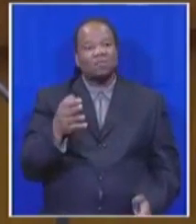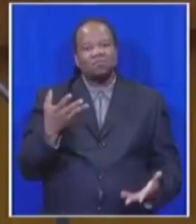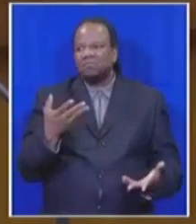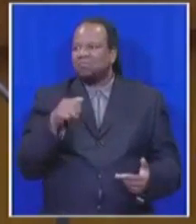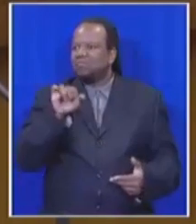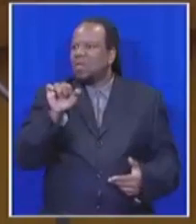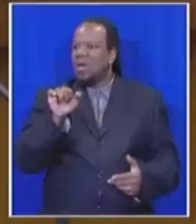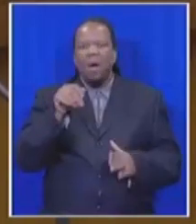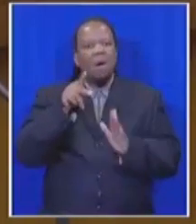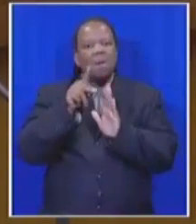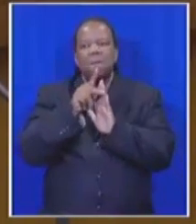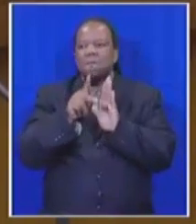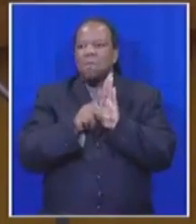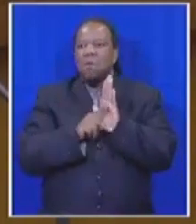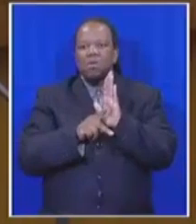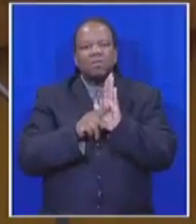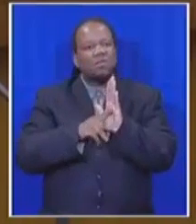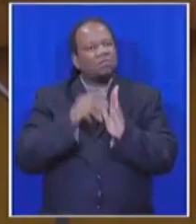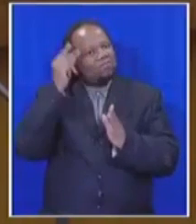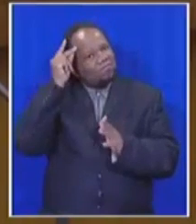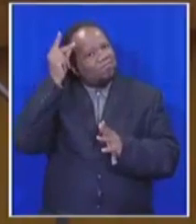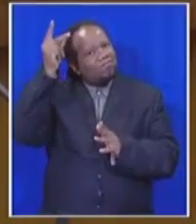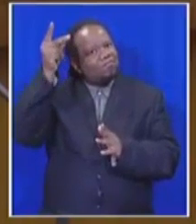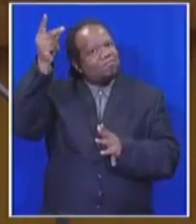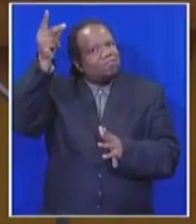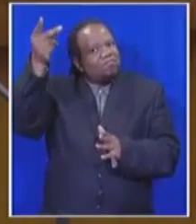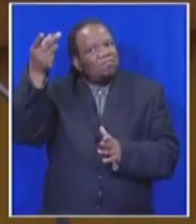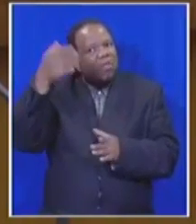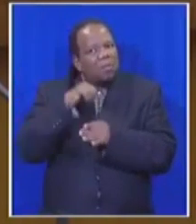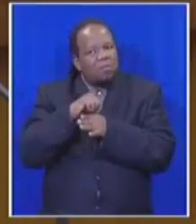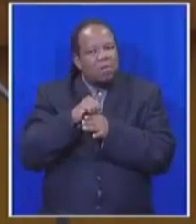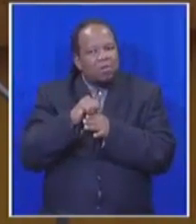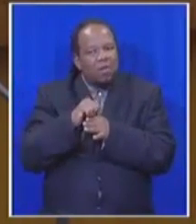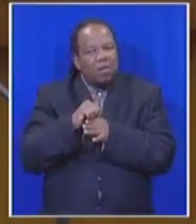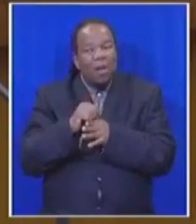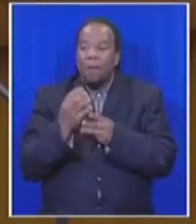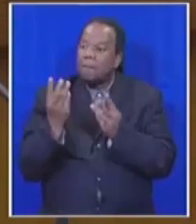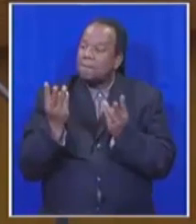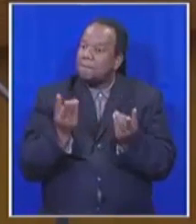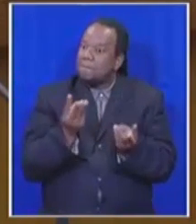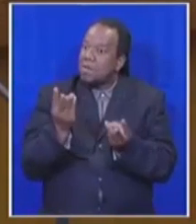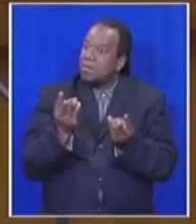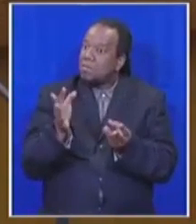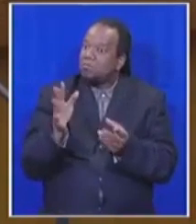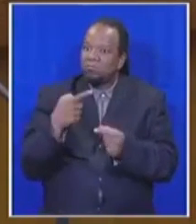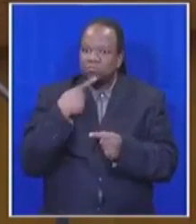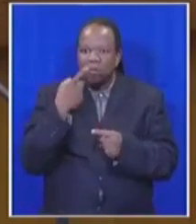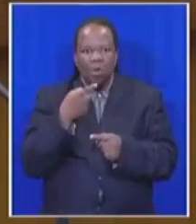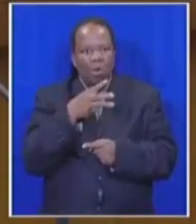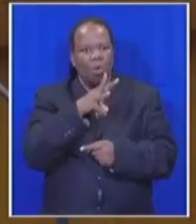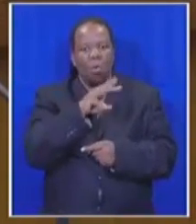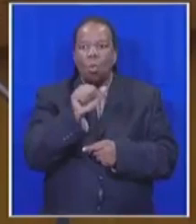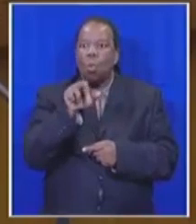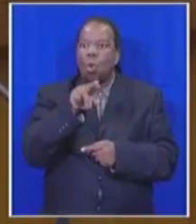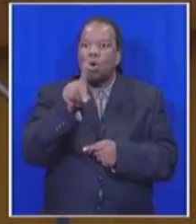policies. The people also have been clear in depriving the EFF ward councillorship. The